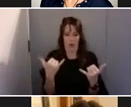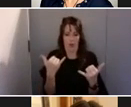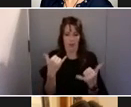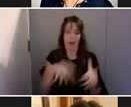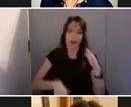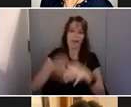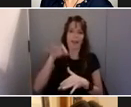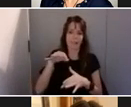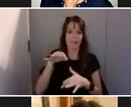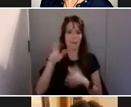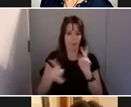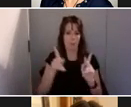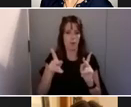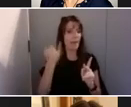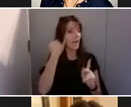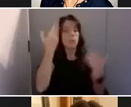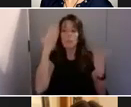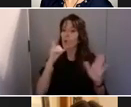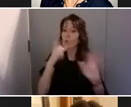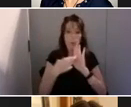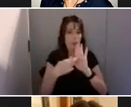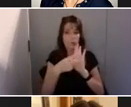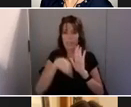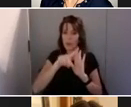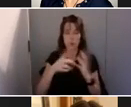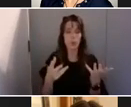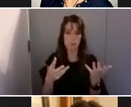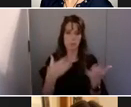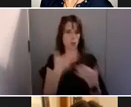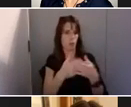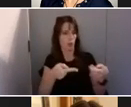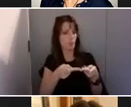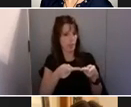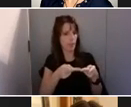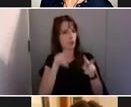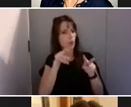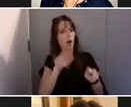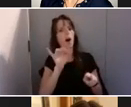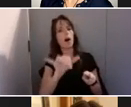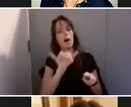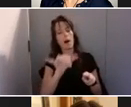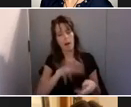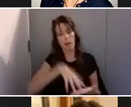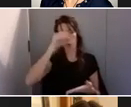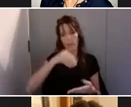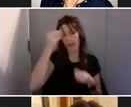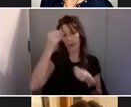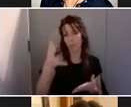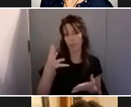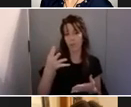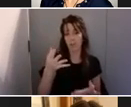are. If you don't already know who represents you, this is a good place to go and find that information if you've not voted